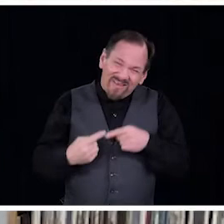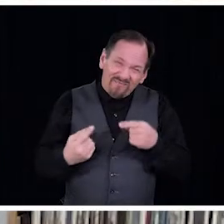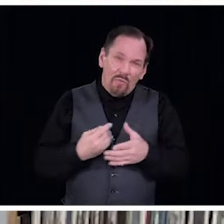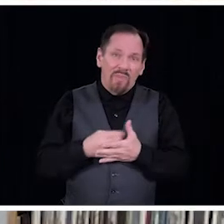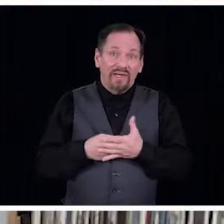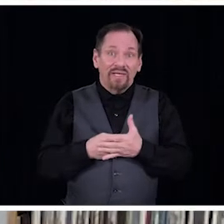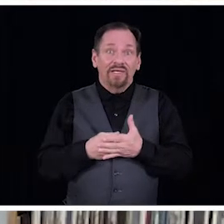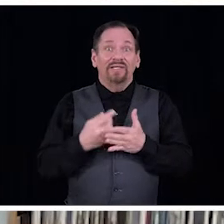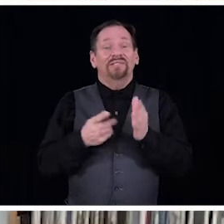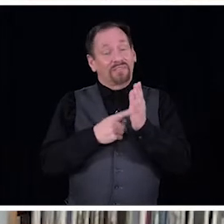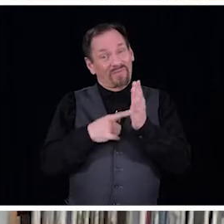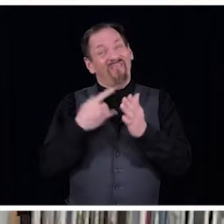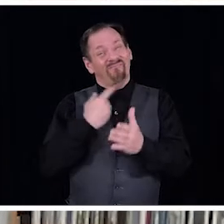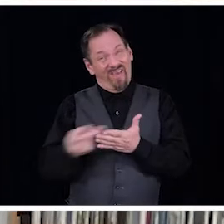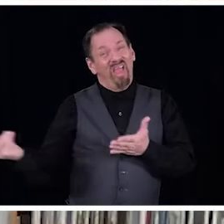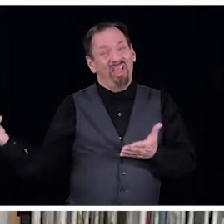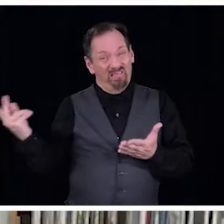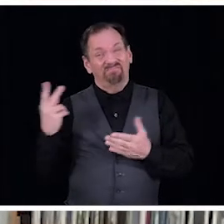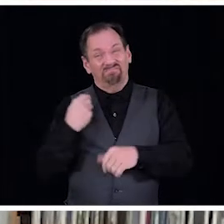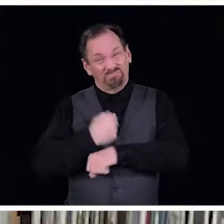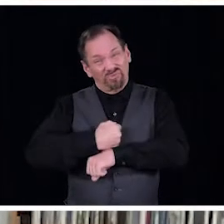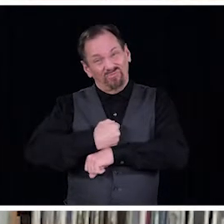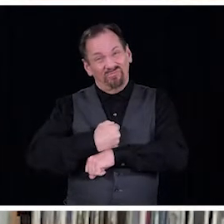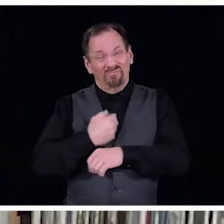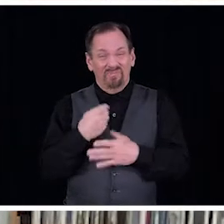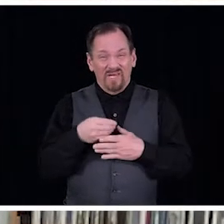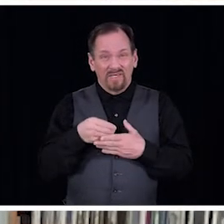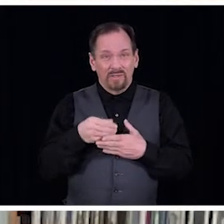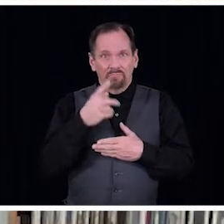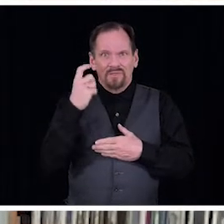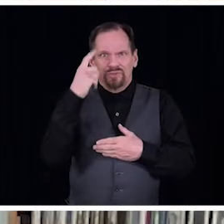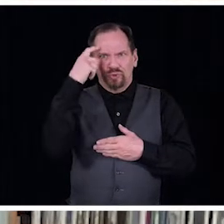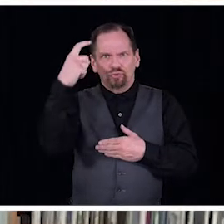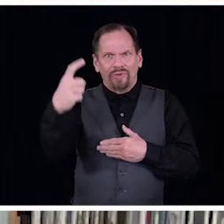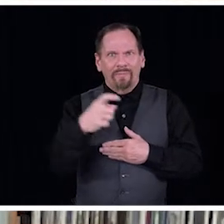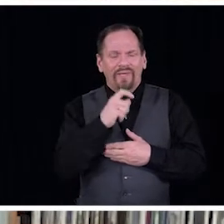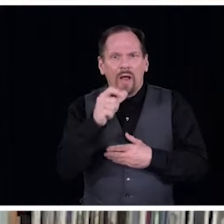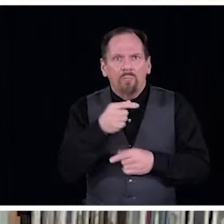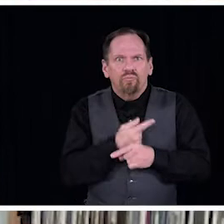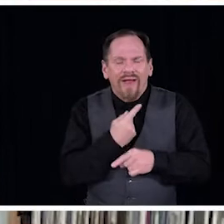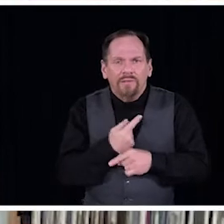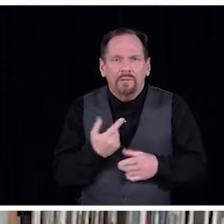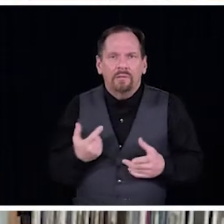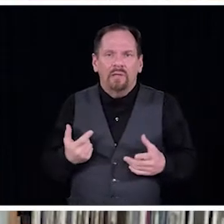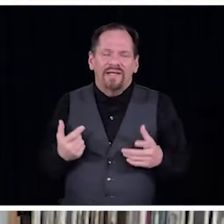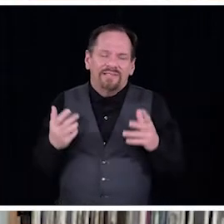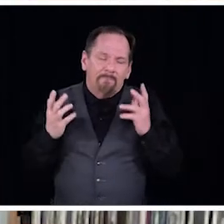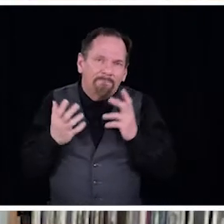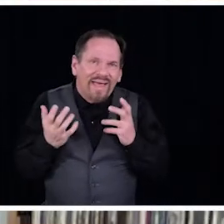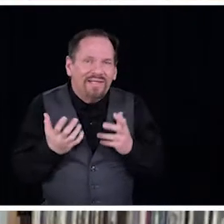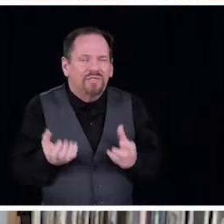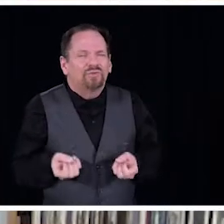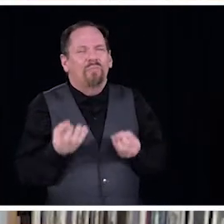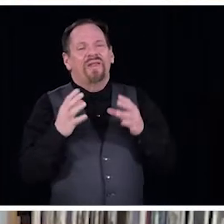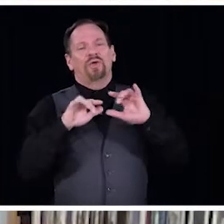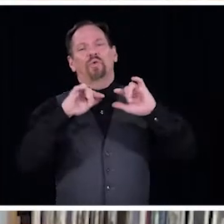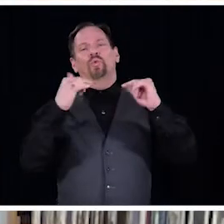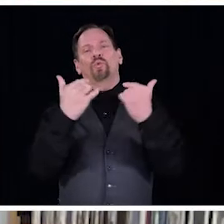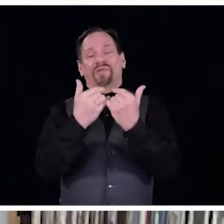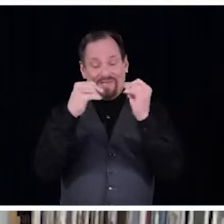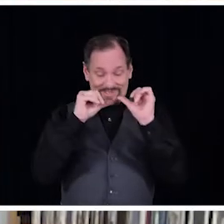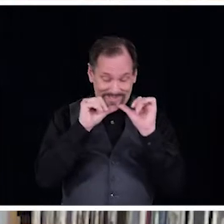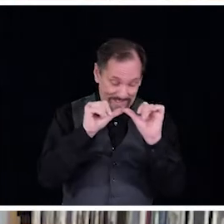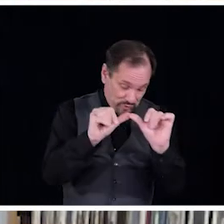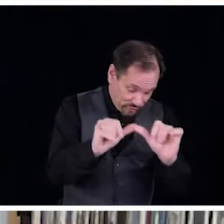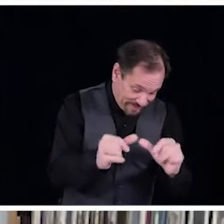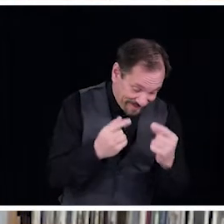under, because the dream has always been impractical. It's miraculous that so many organizations are carrying on in such